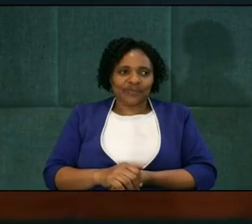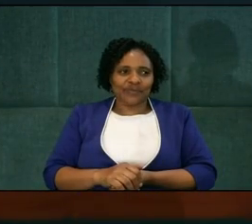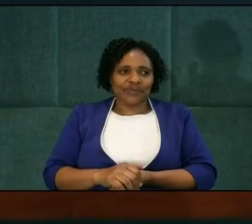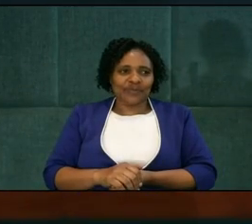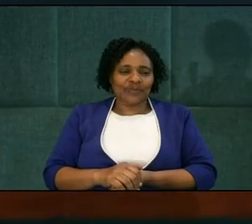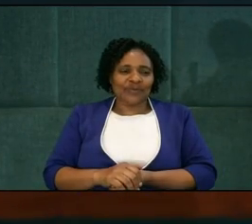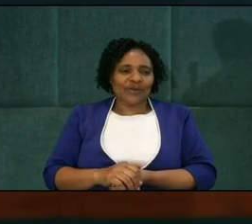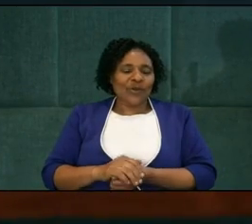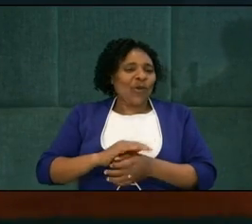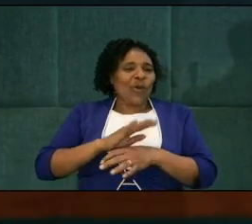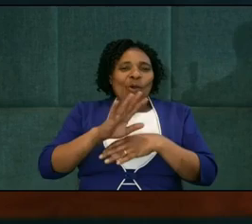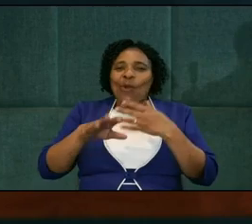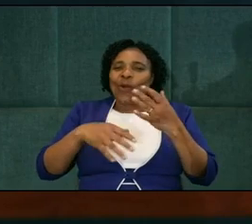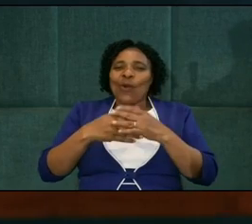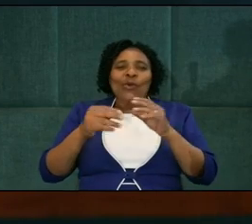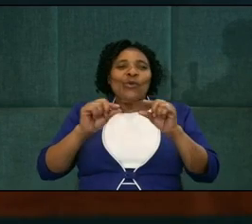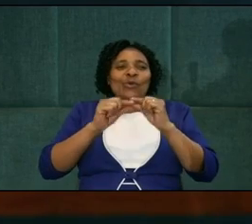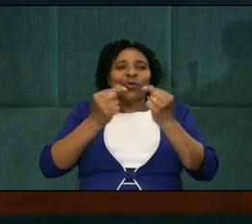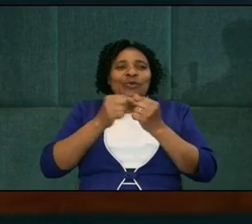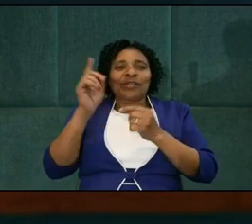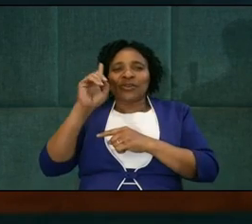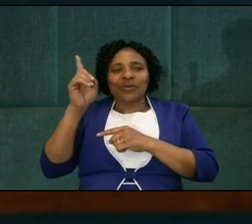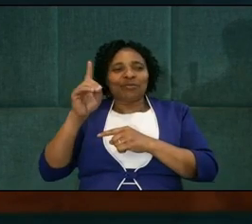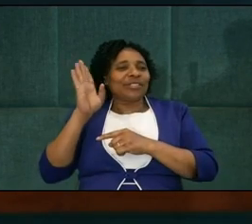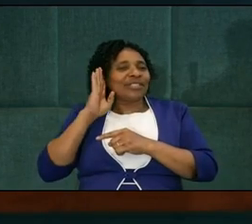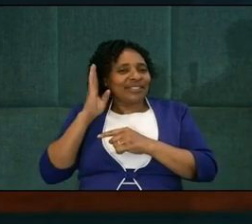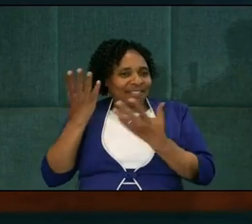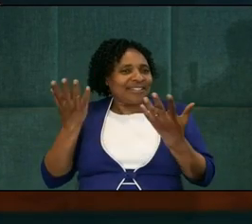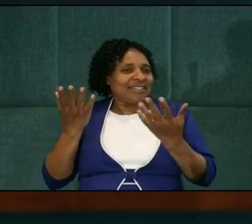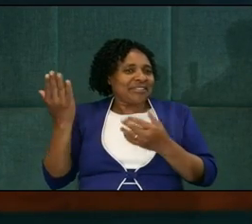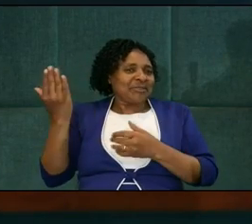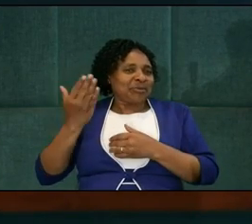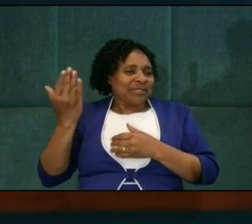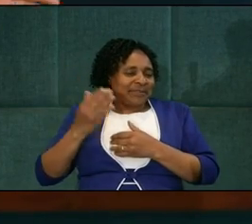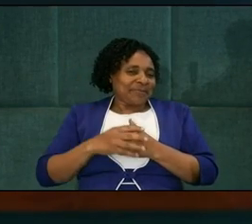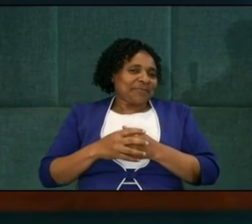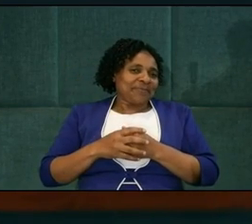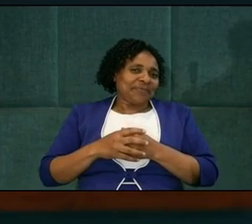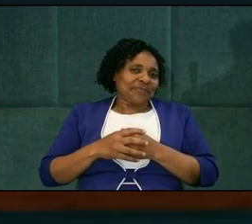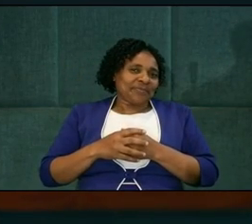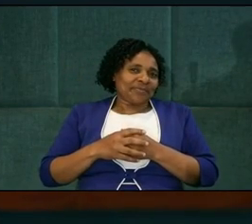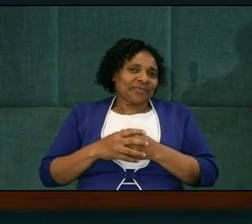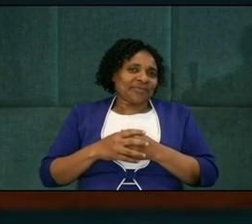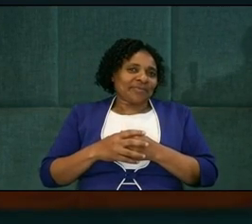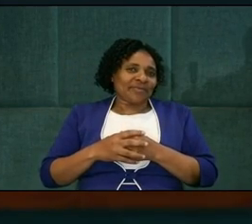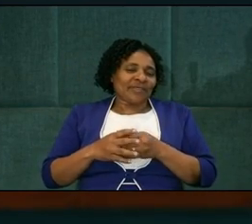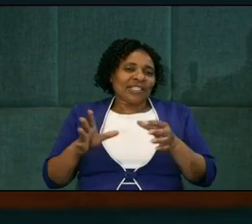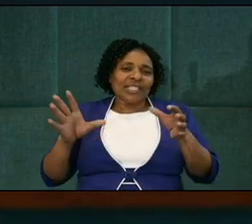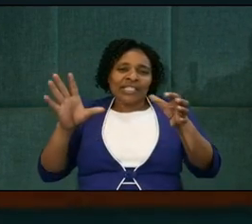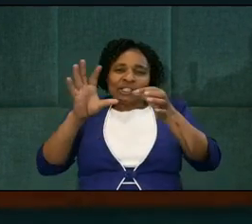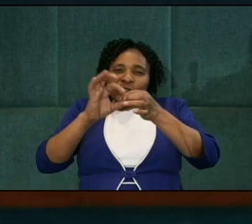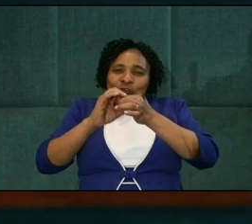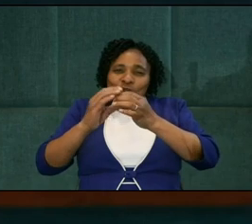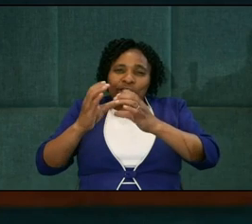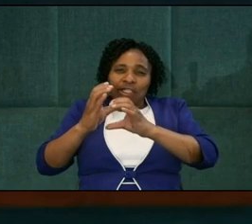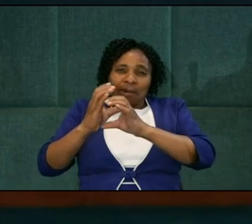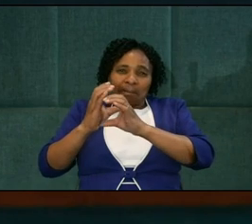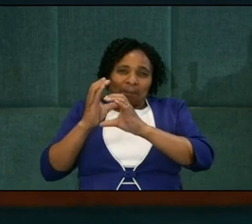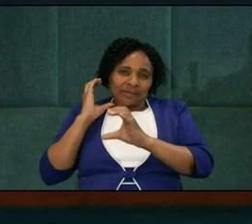Oh, folks in Nairobi, hear the preacher. They journeyed under the